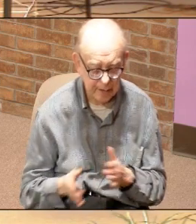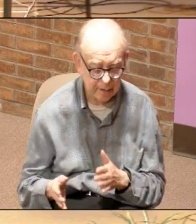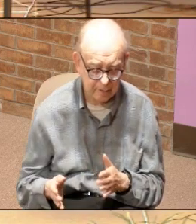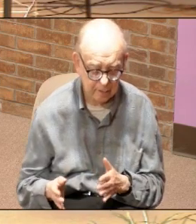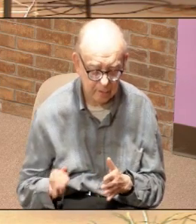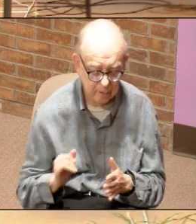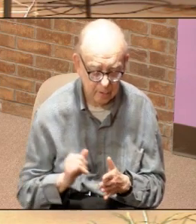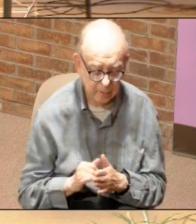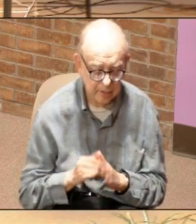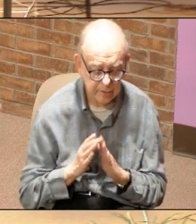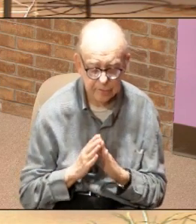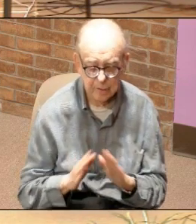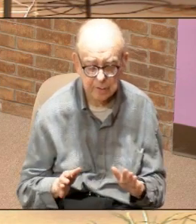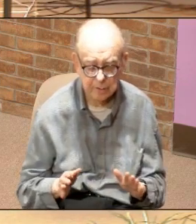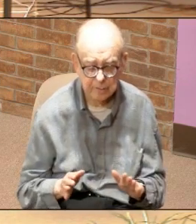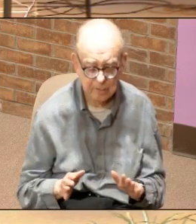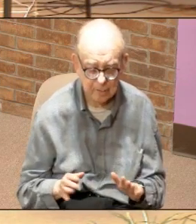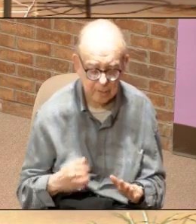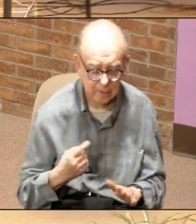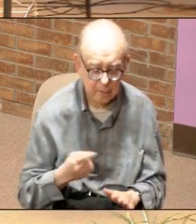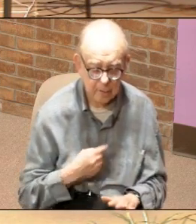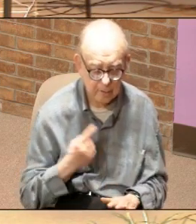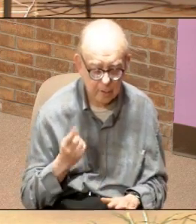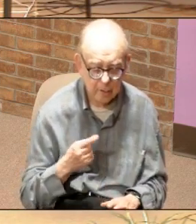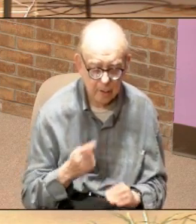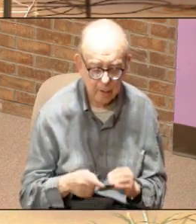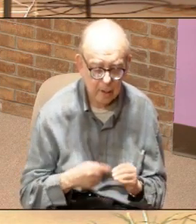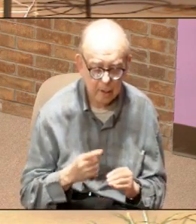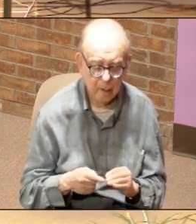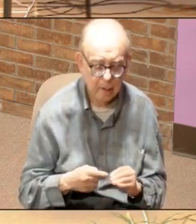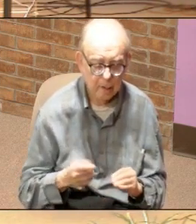that stillness, we're thinking